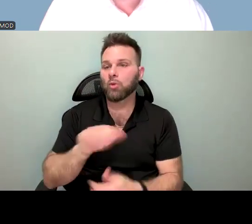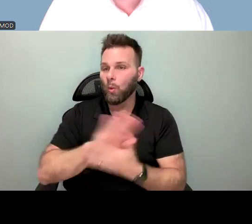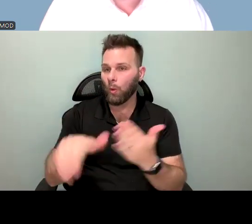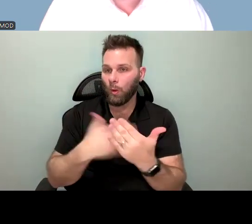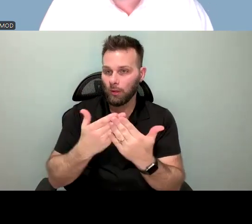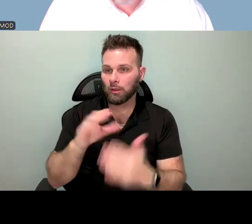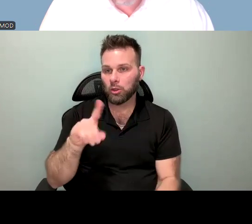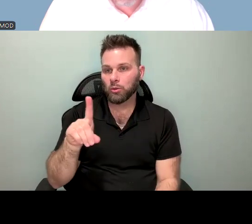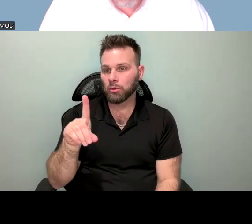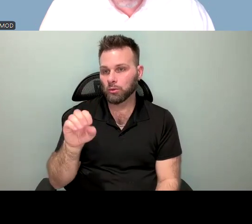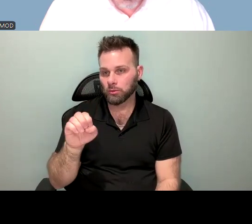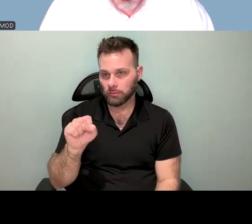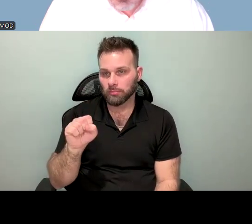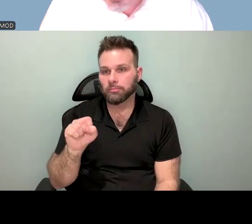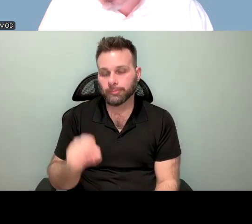codes.